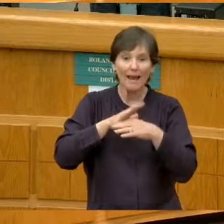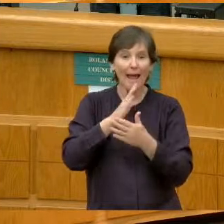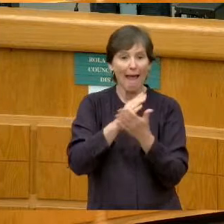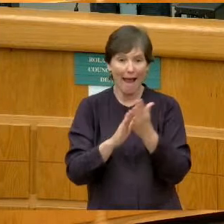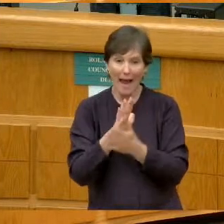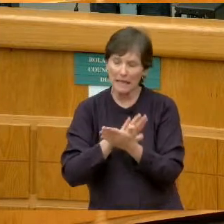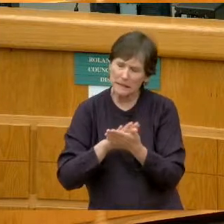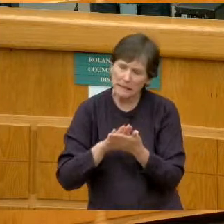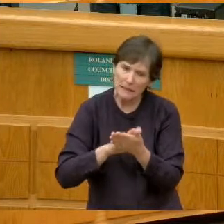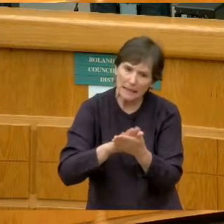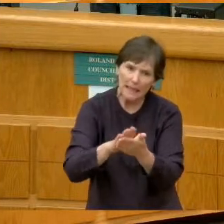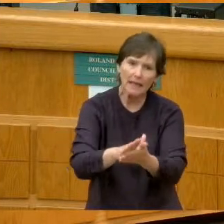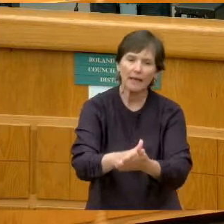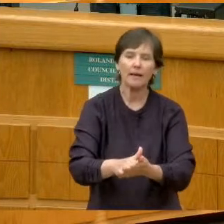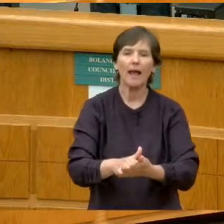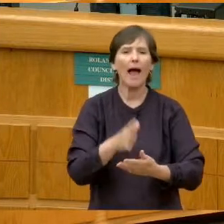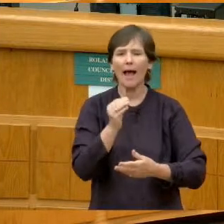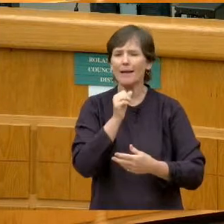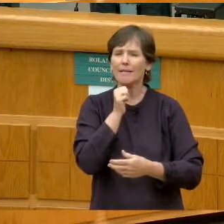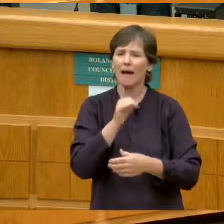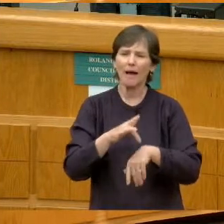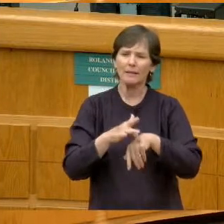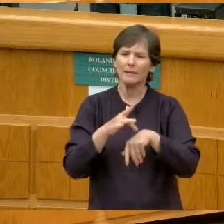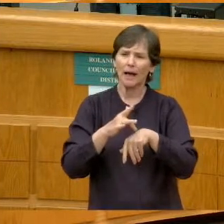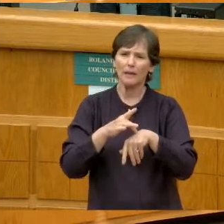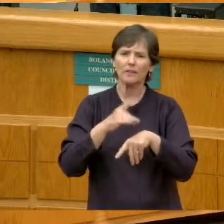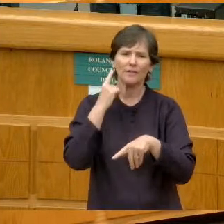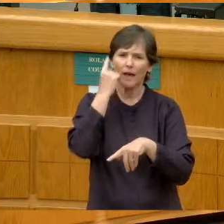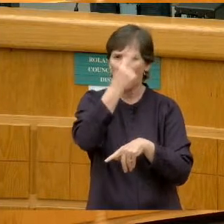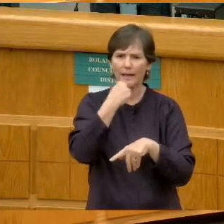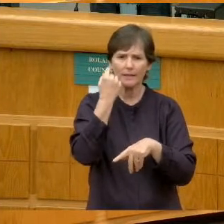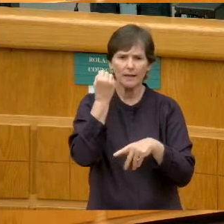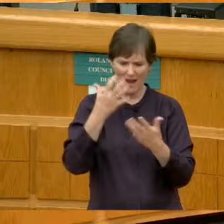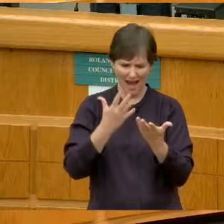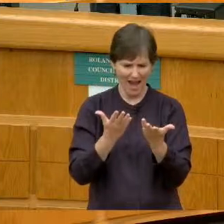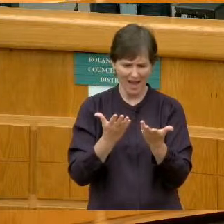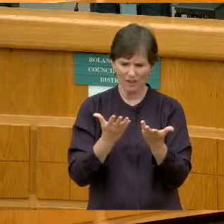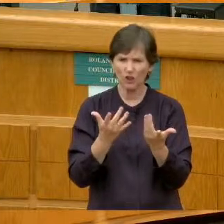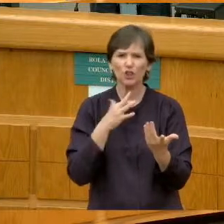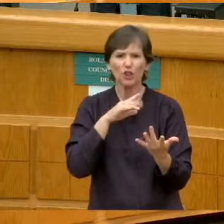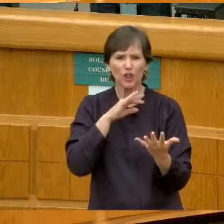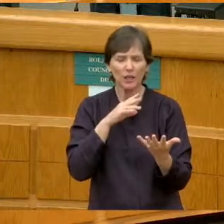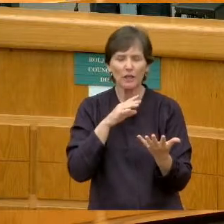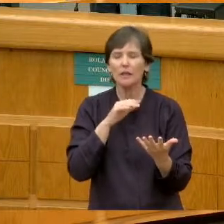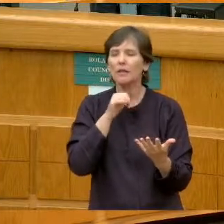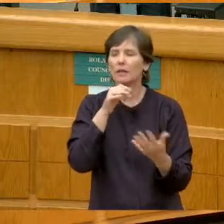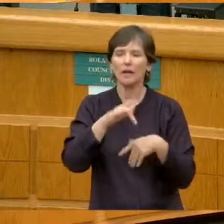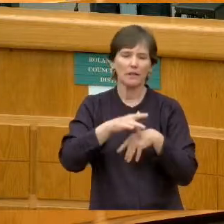possible, and don't touch your face with dirty hands. And stay safe. We'll talk to you tomorrow.